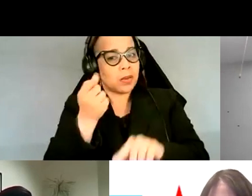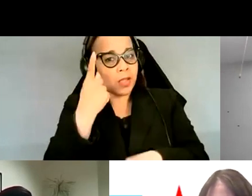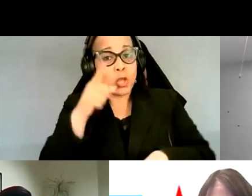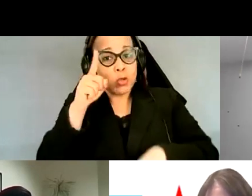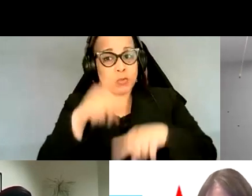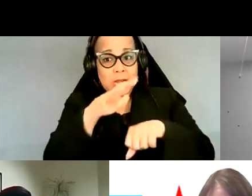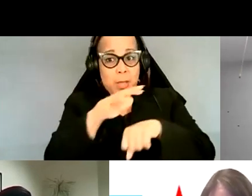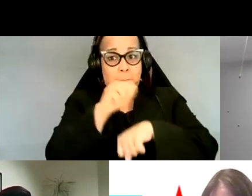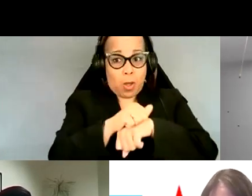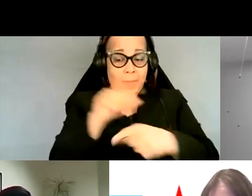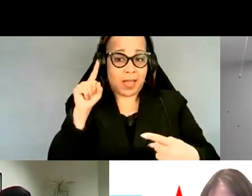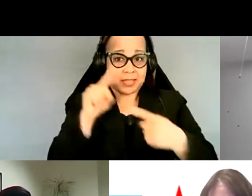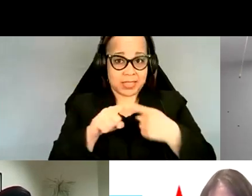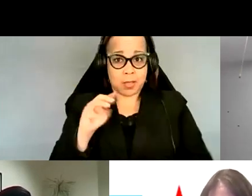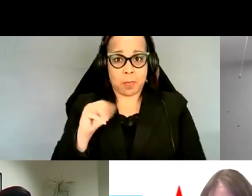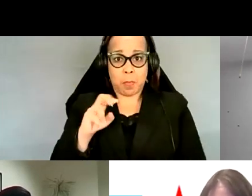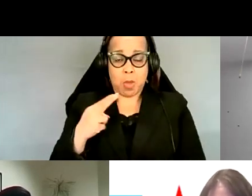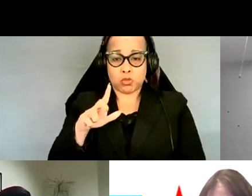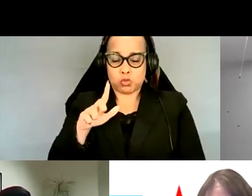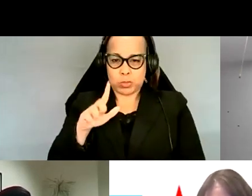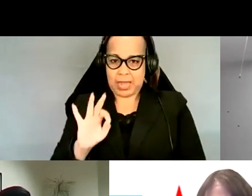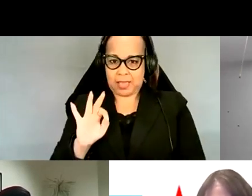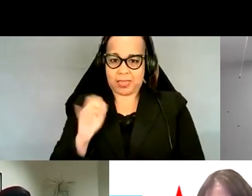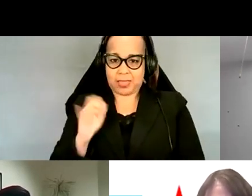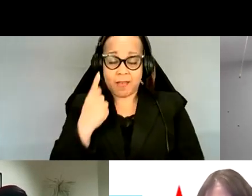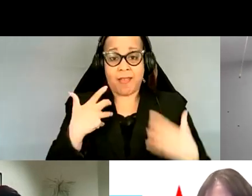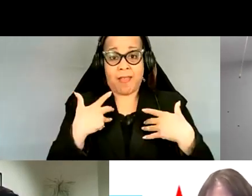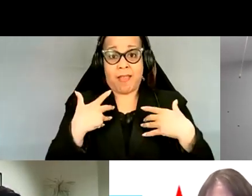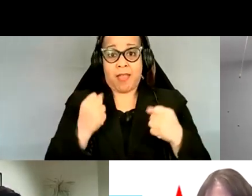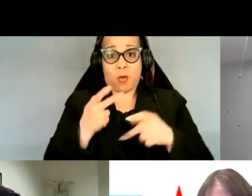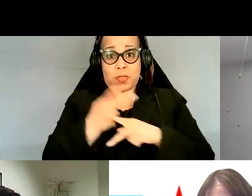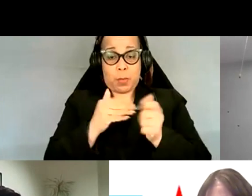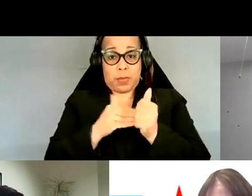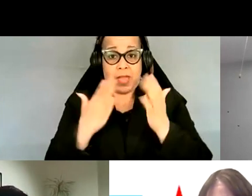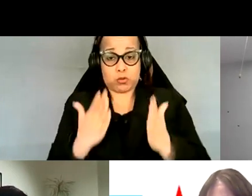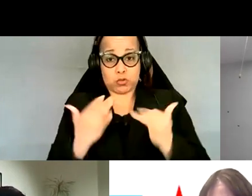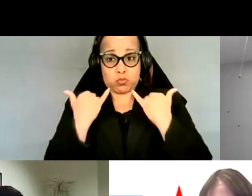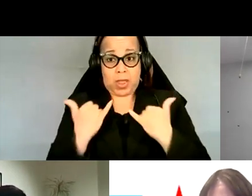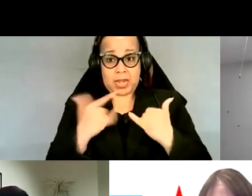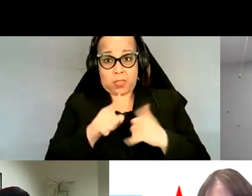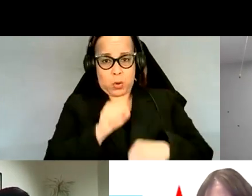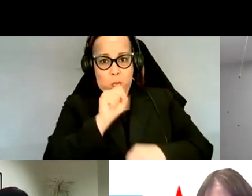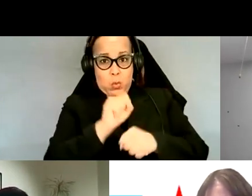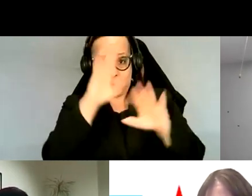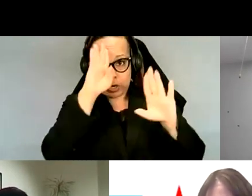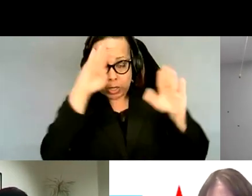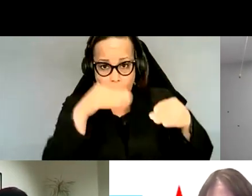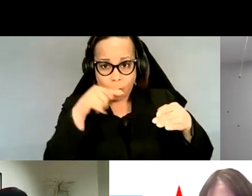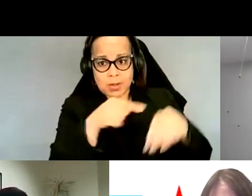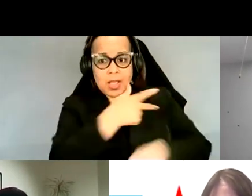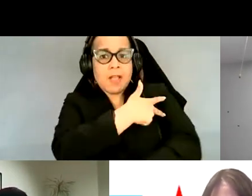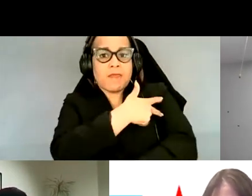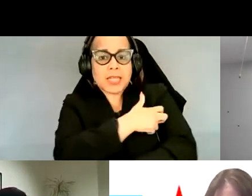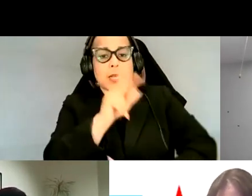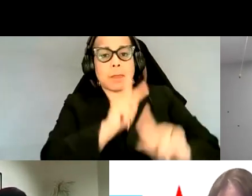appointment until March 29th, most likely, because healthcare providers right now are working on